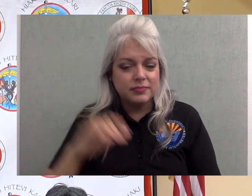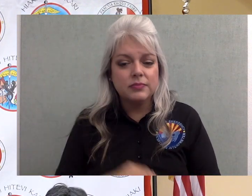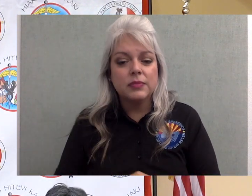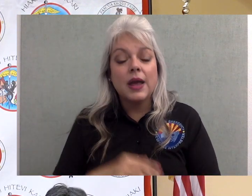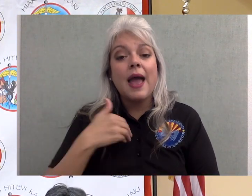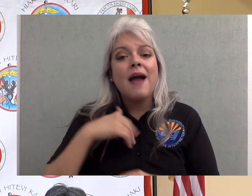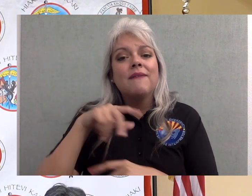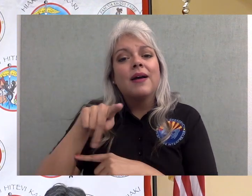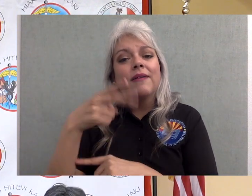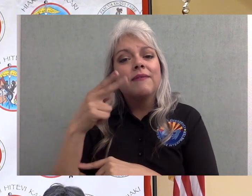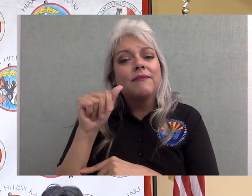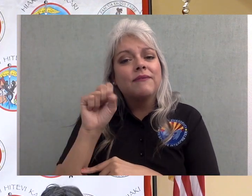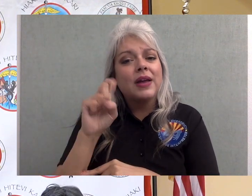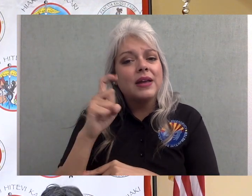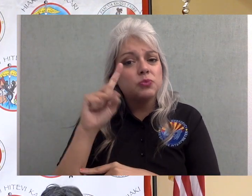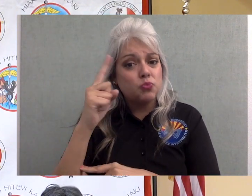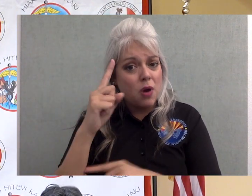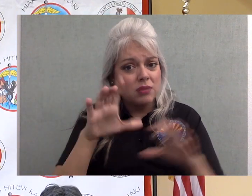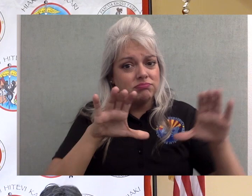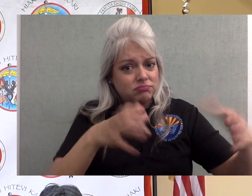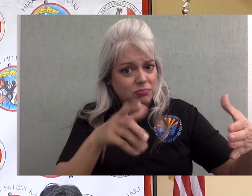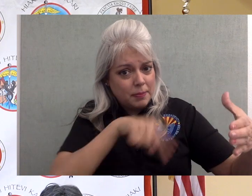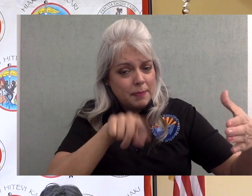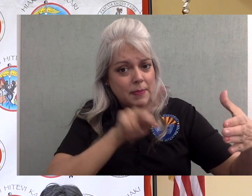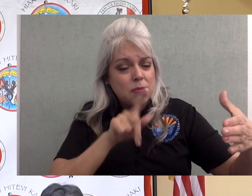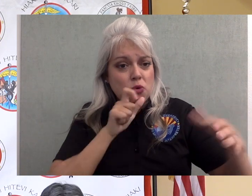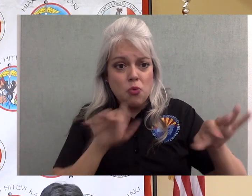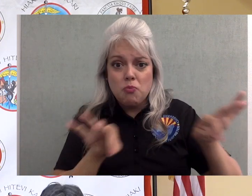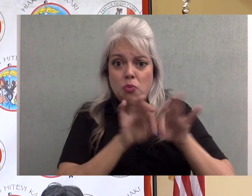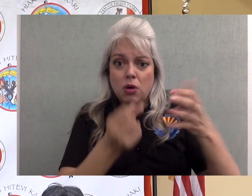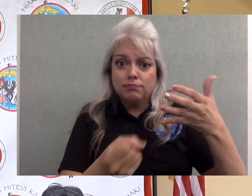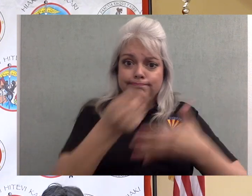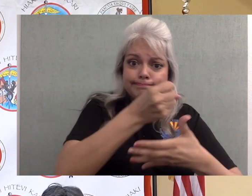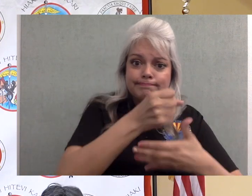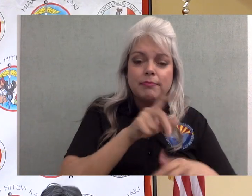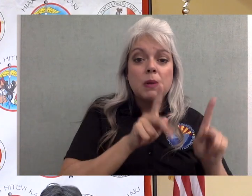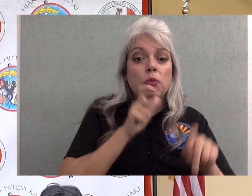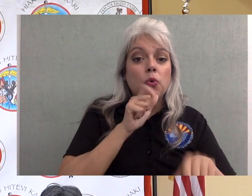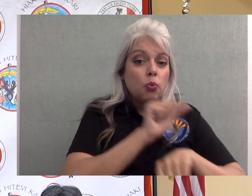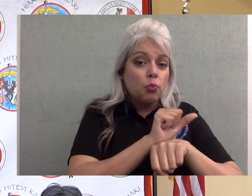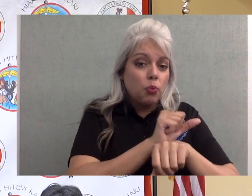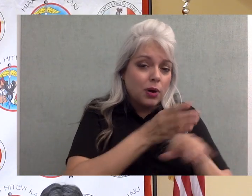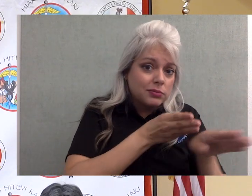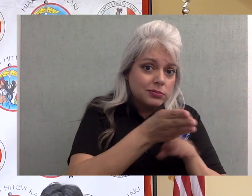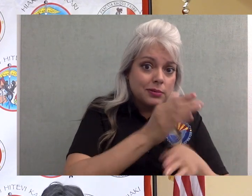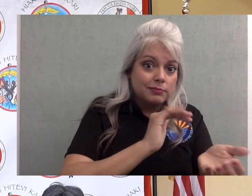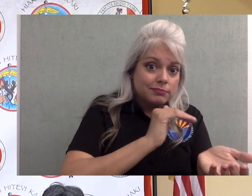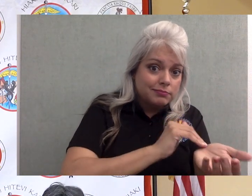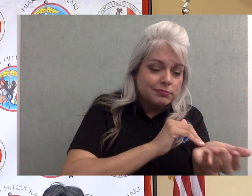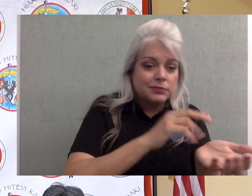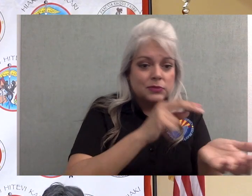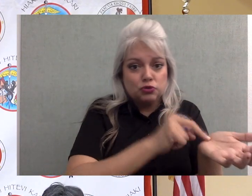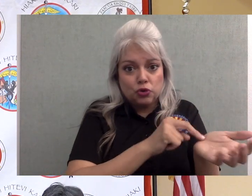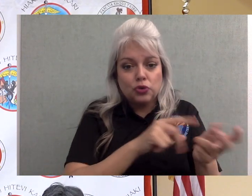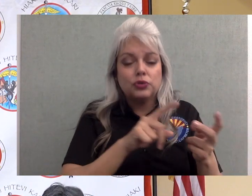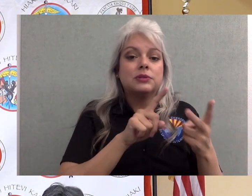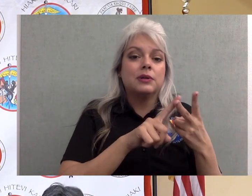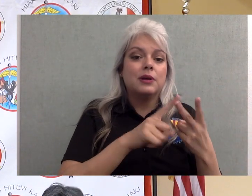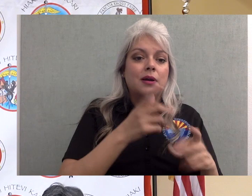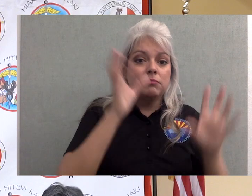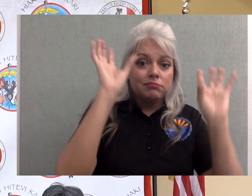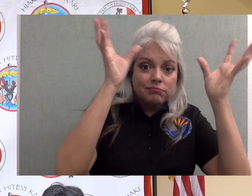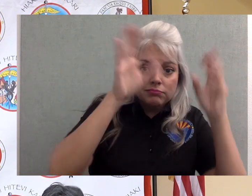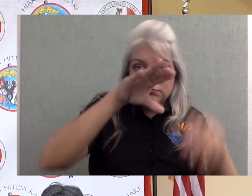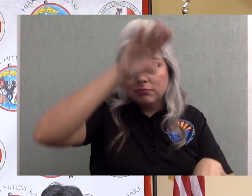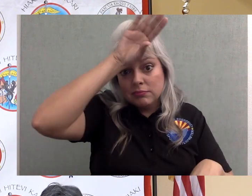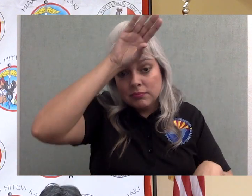group to be vaccinated as emergency first responders, frontline health workers, the elderly in nursing homes, persons at high